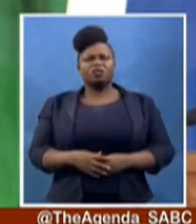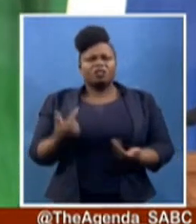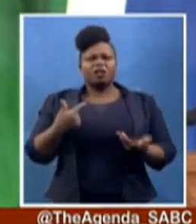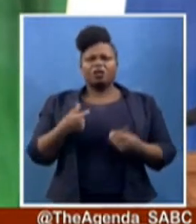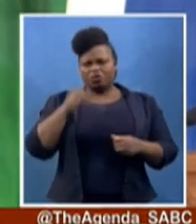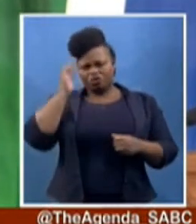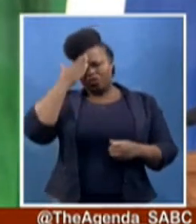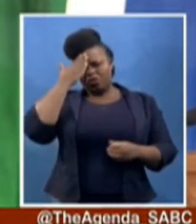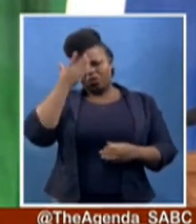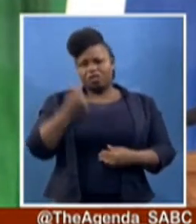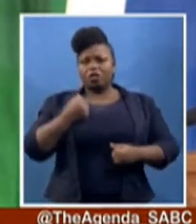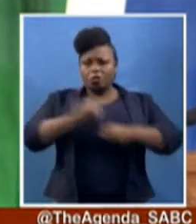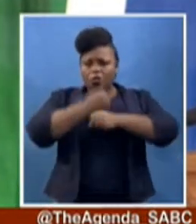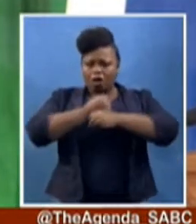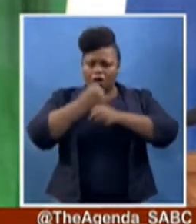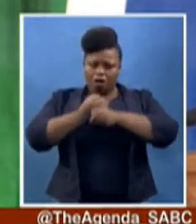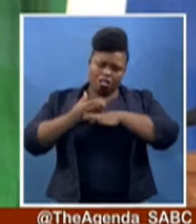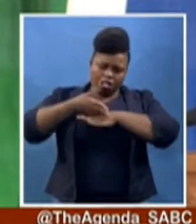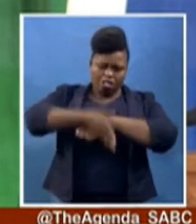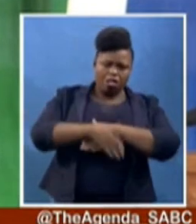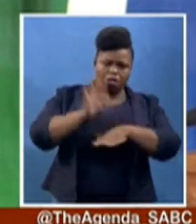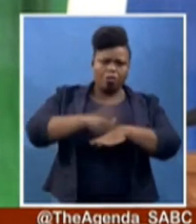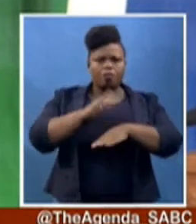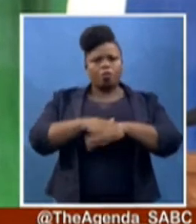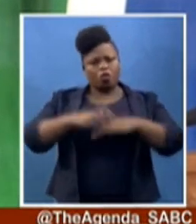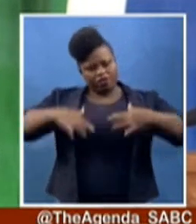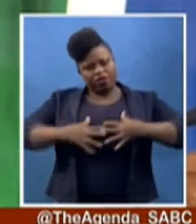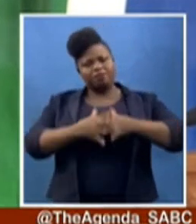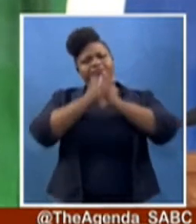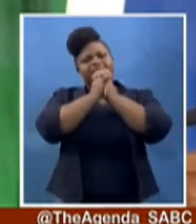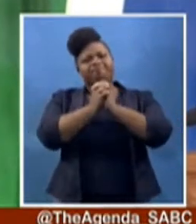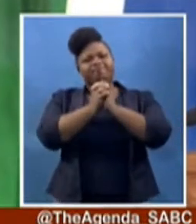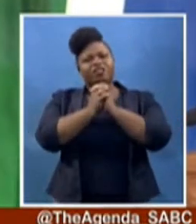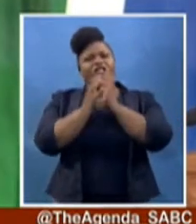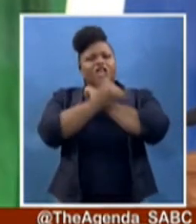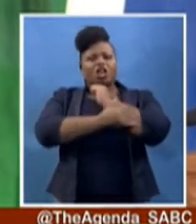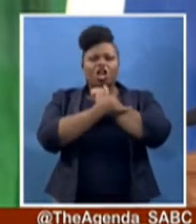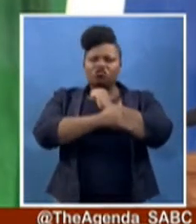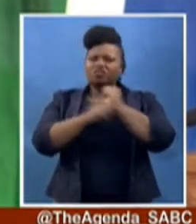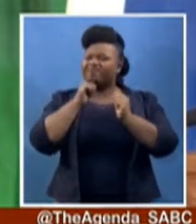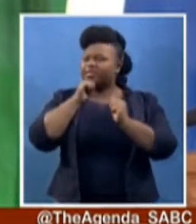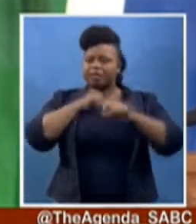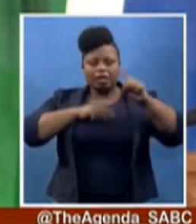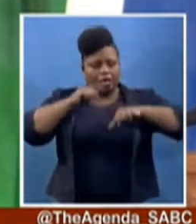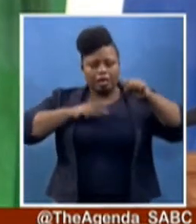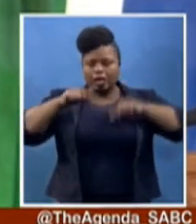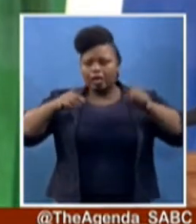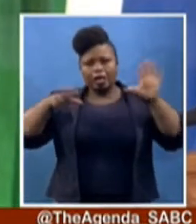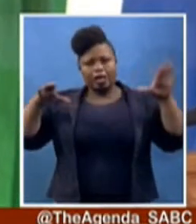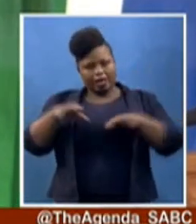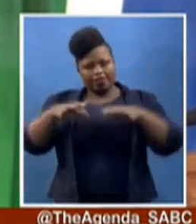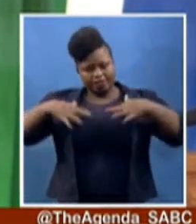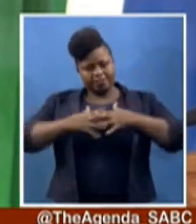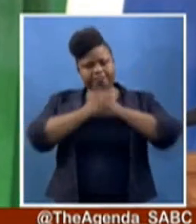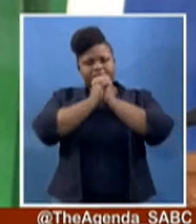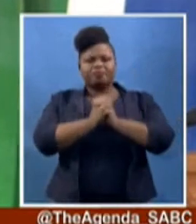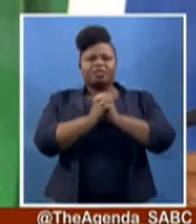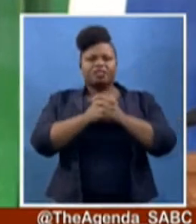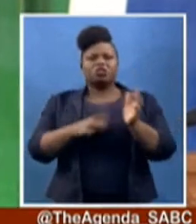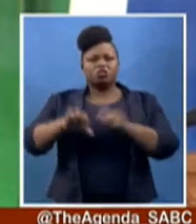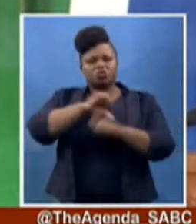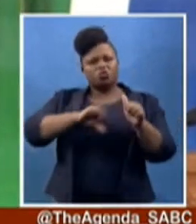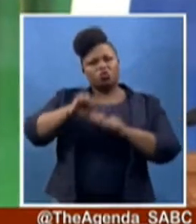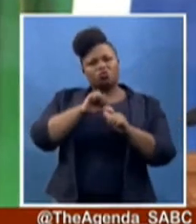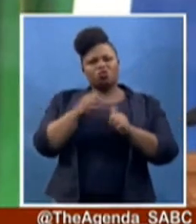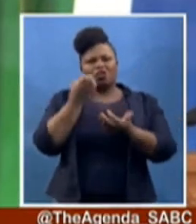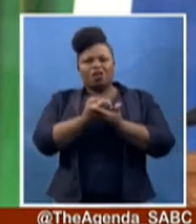a nation which is united in its diversity and address deep socio-economic inequality that needs radical